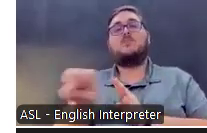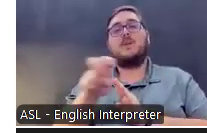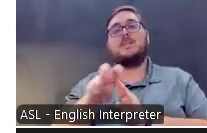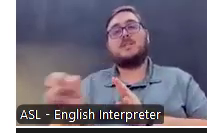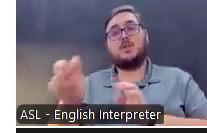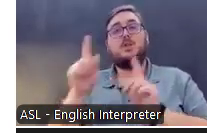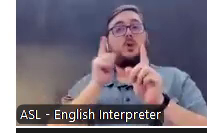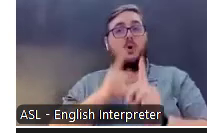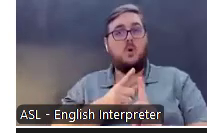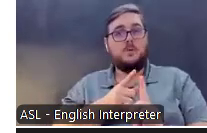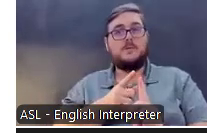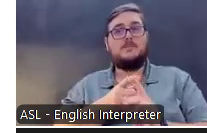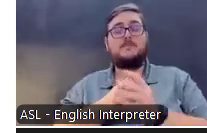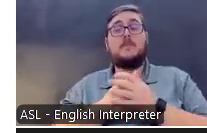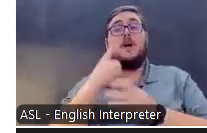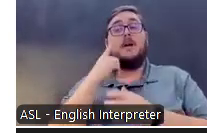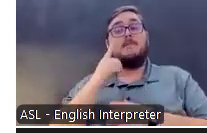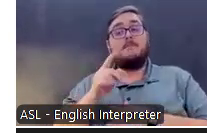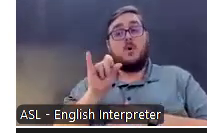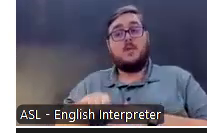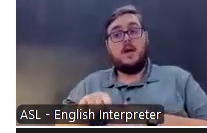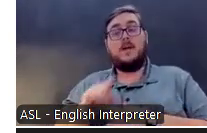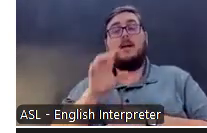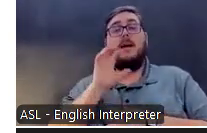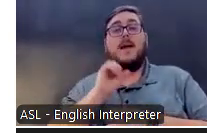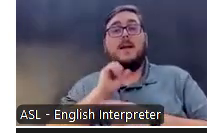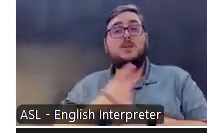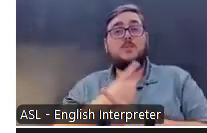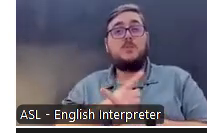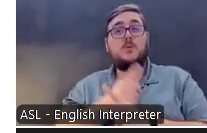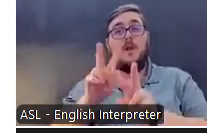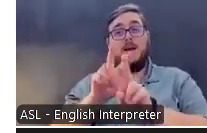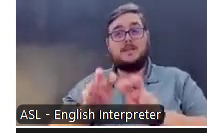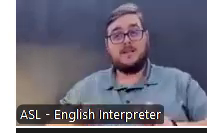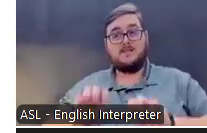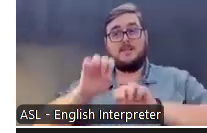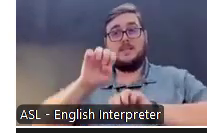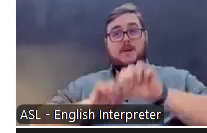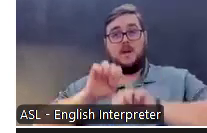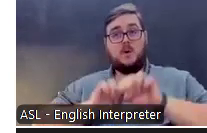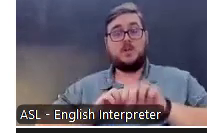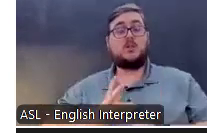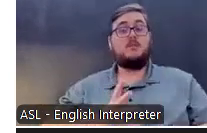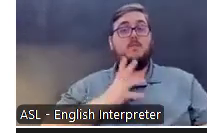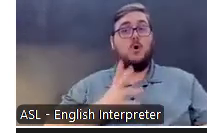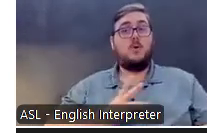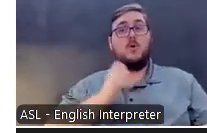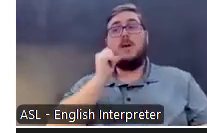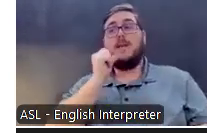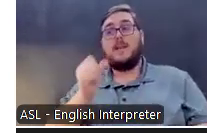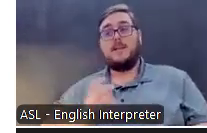do that, age-appropriate assessments and evaluations, both formal and informal, should take